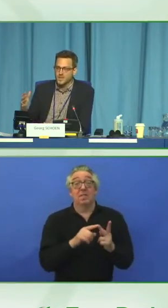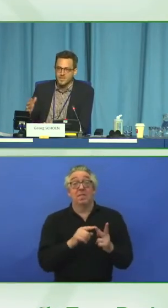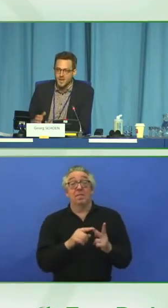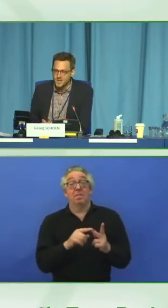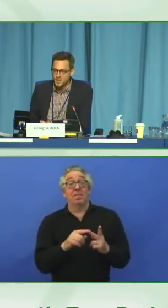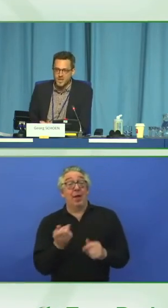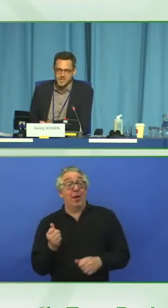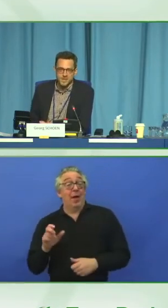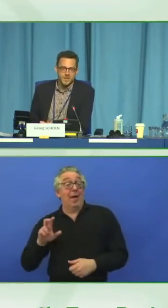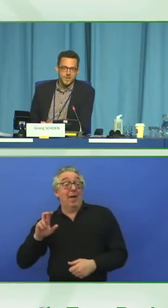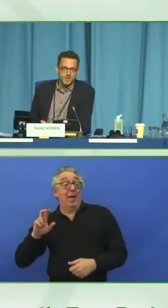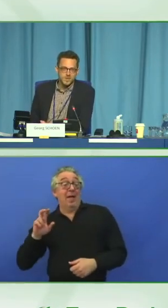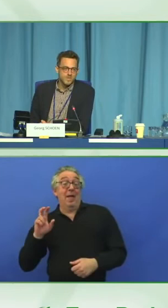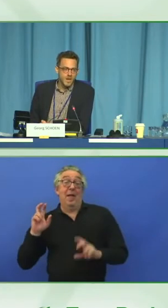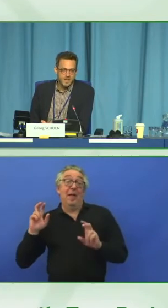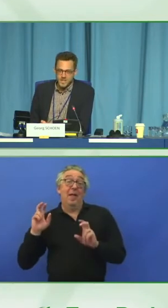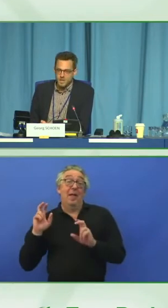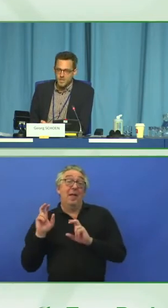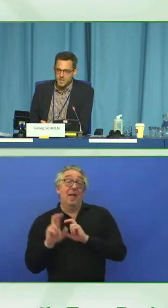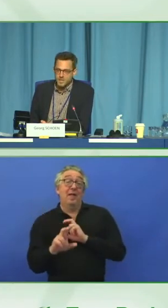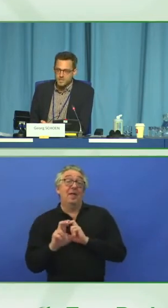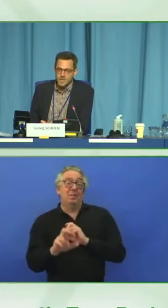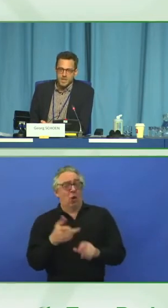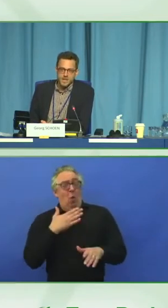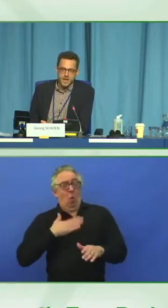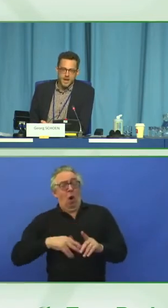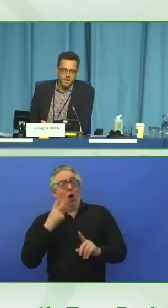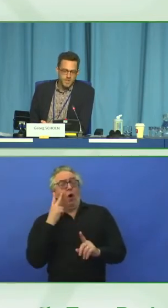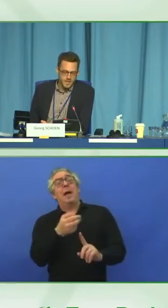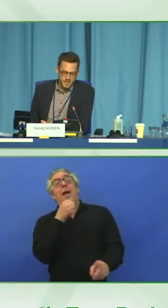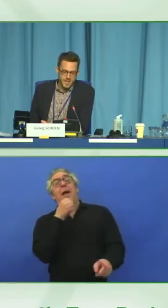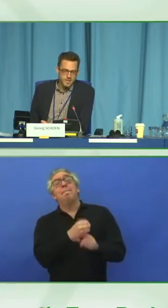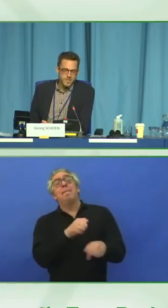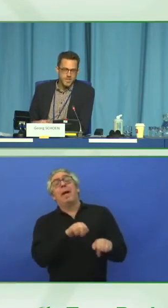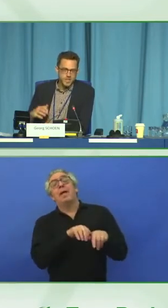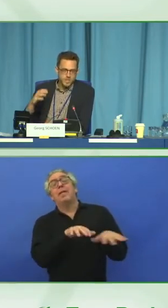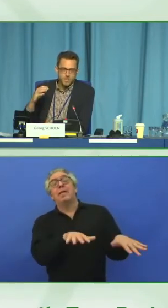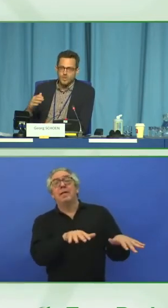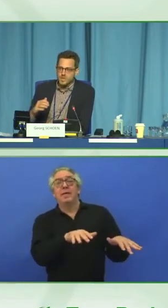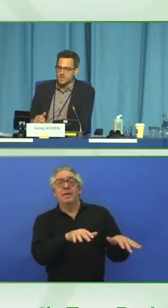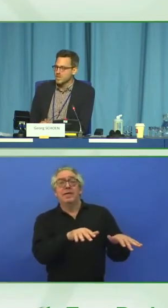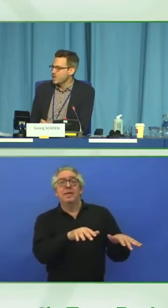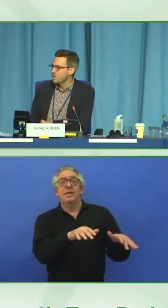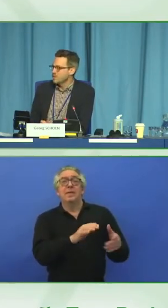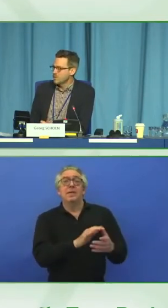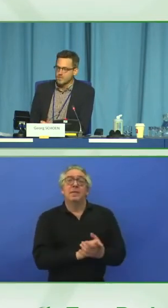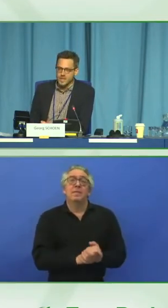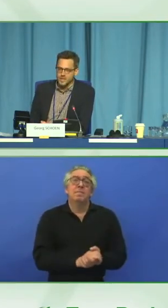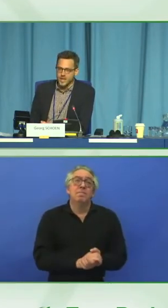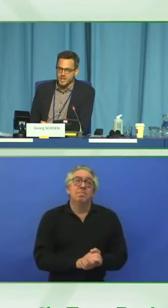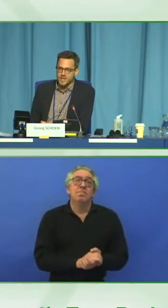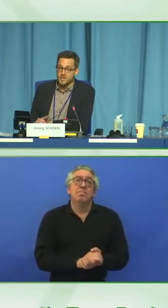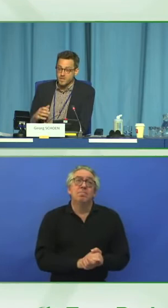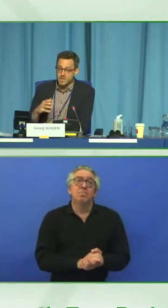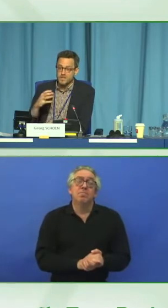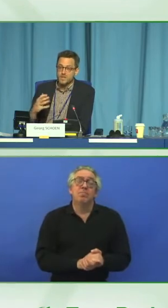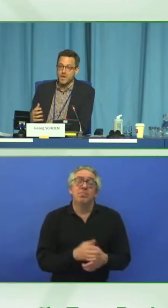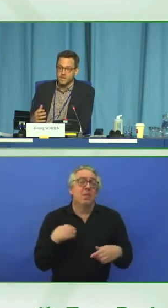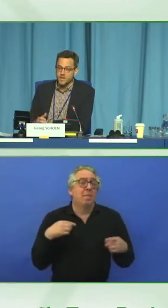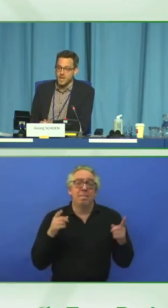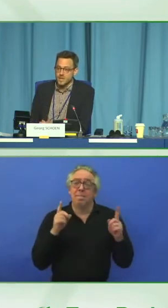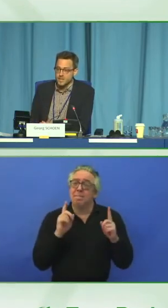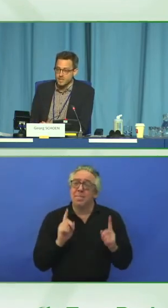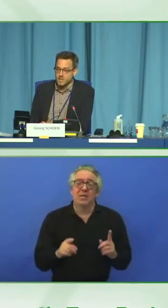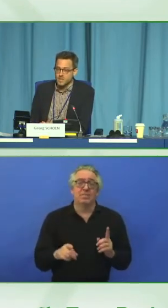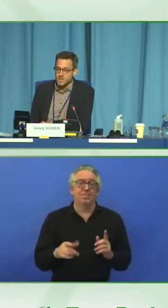and trying to find new ways also to finance capitalism, that we just put this on the top of the agenda and that we